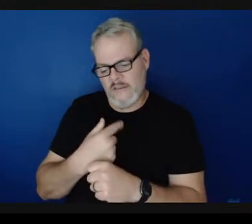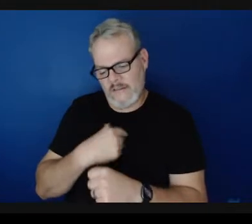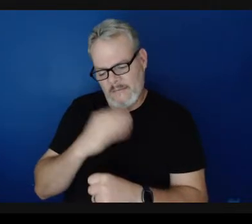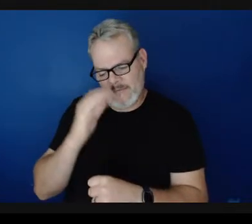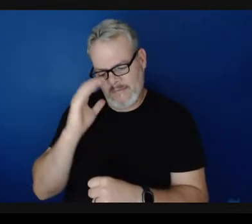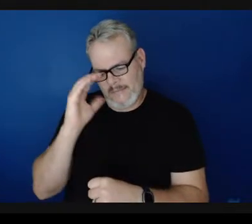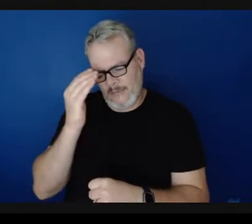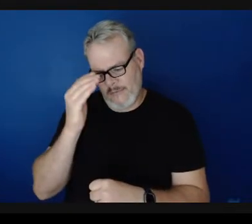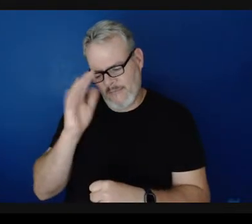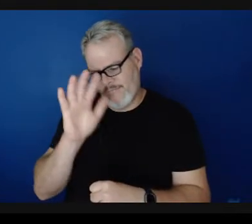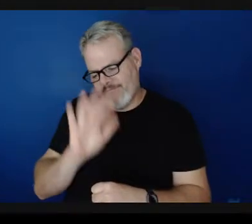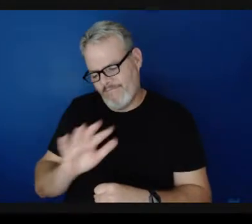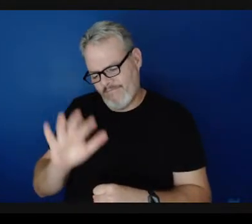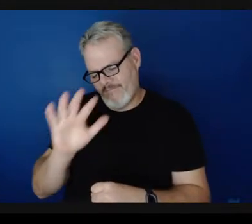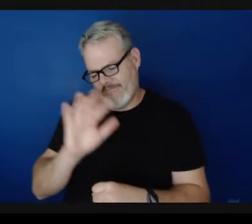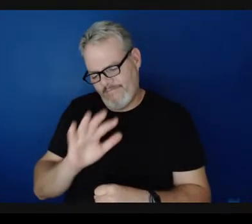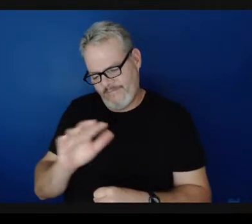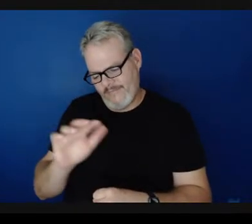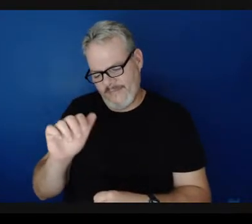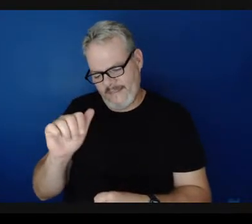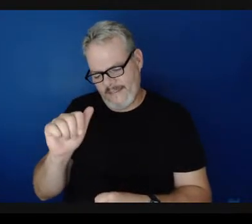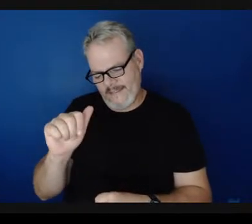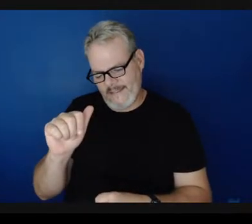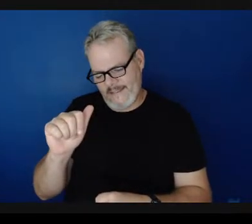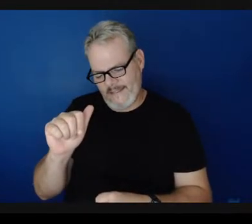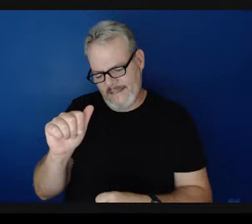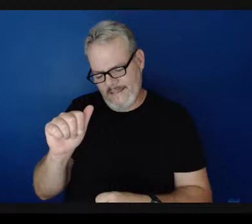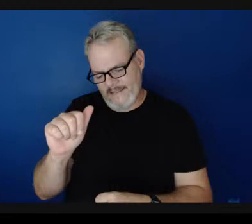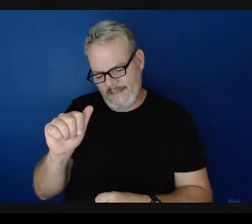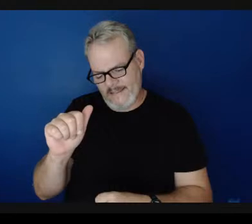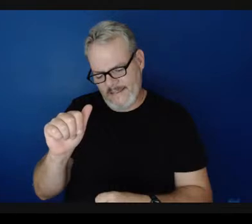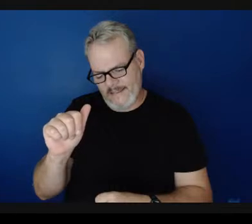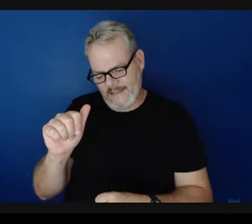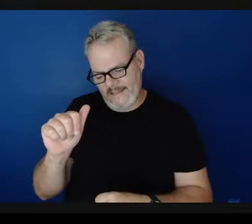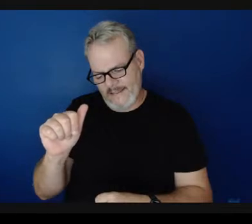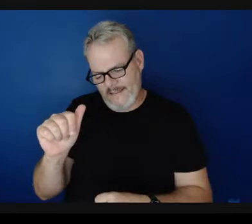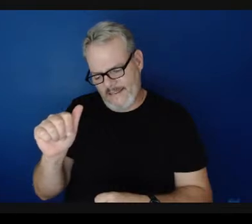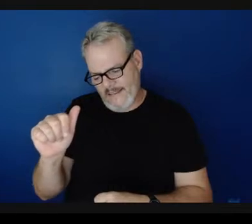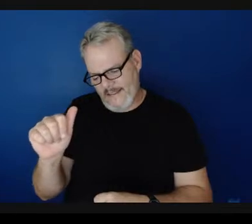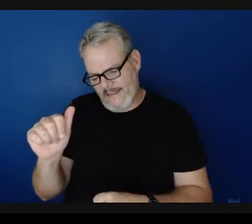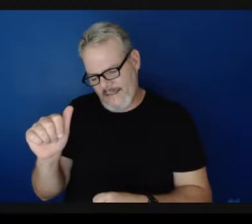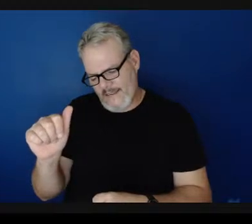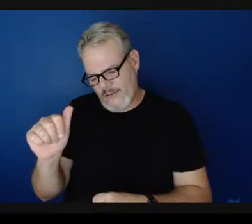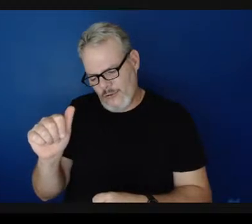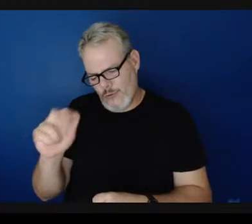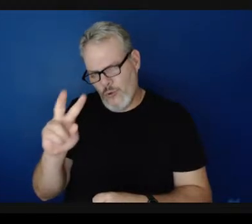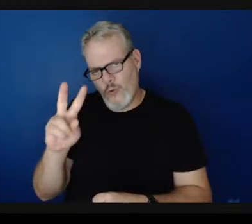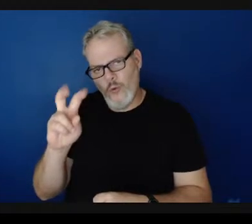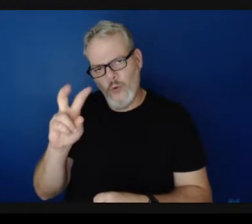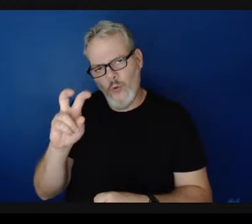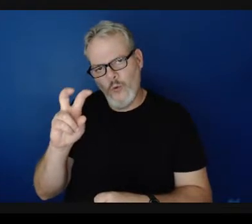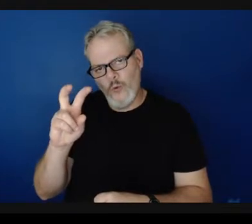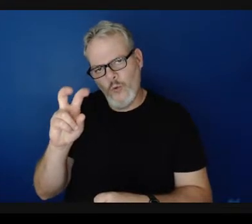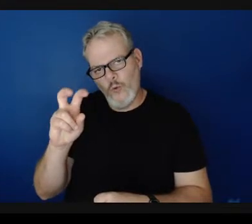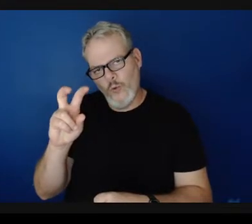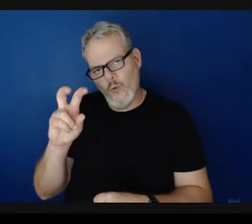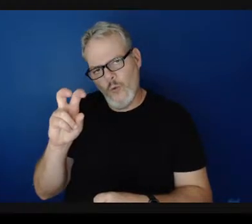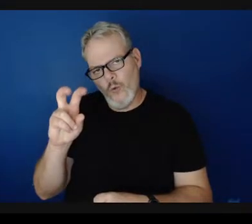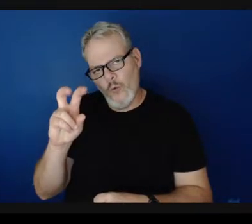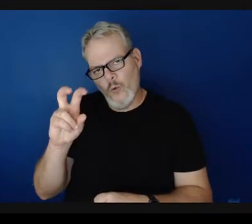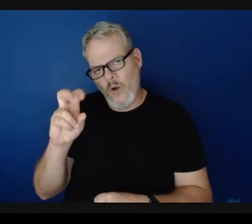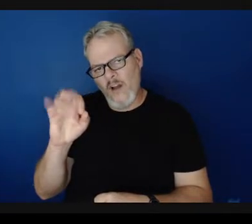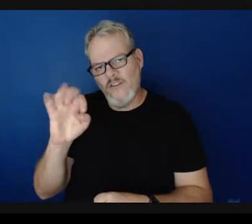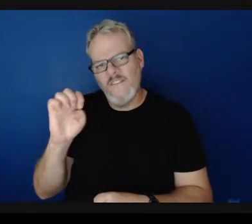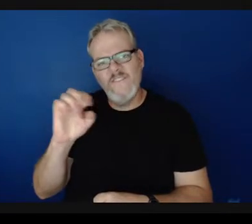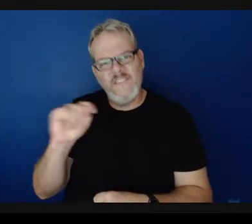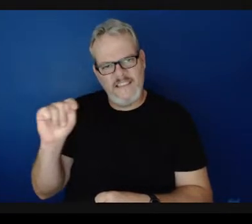looking at tens to hundreds of feet, maybe something like that. Over 100 feet would be a guess, just based.